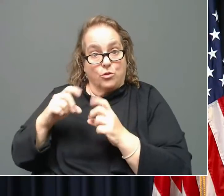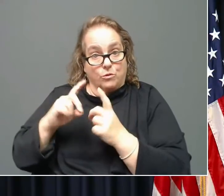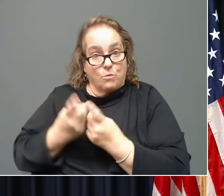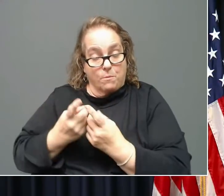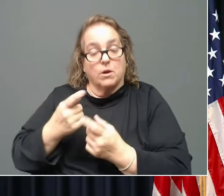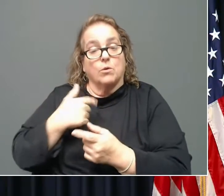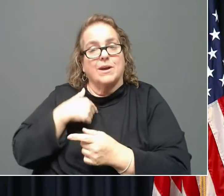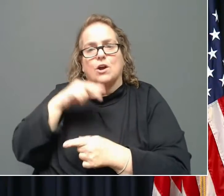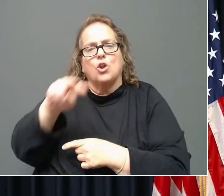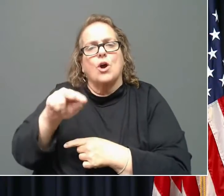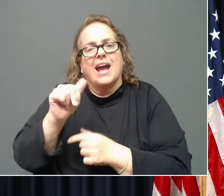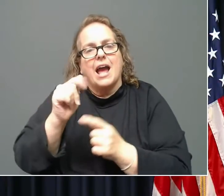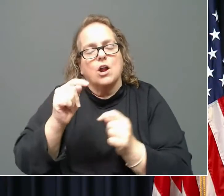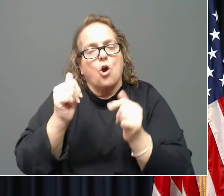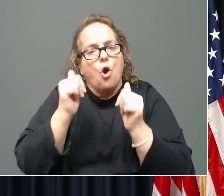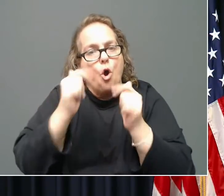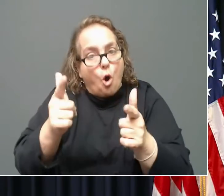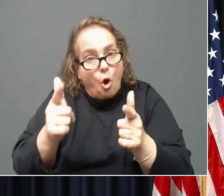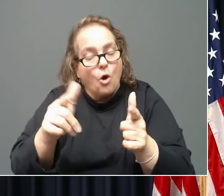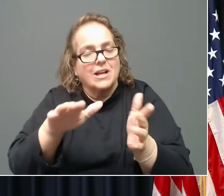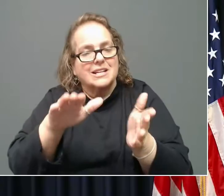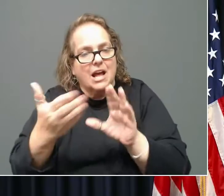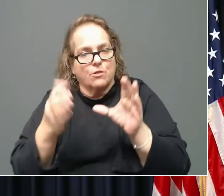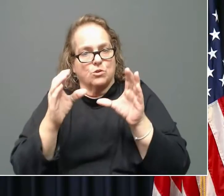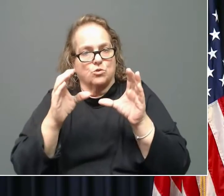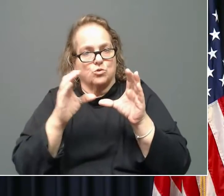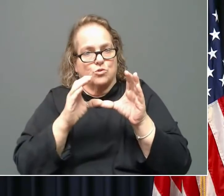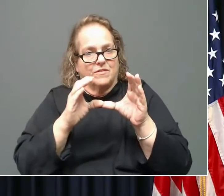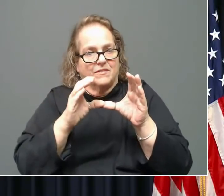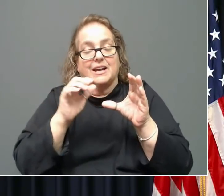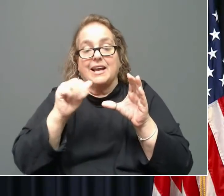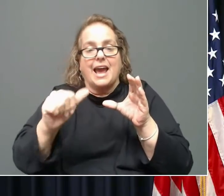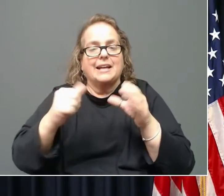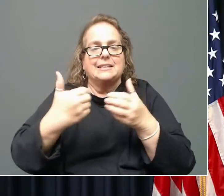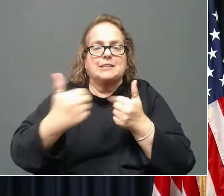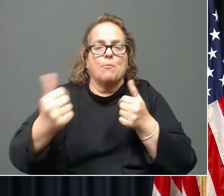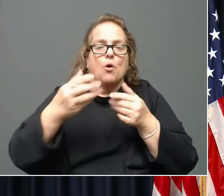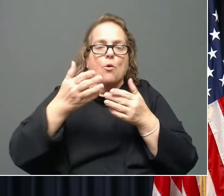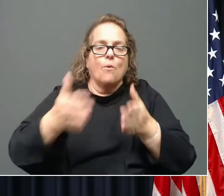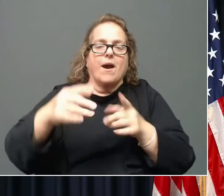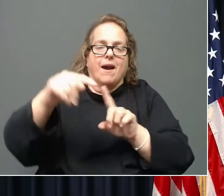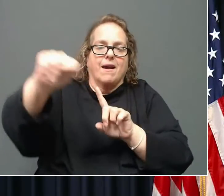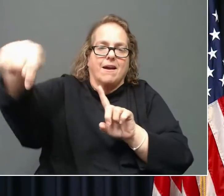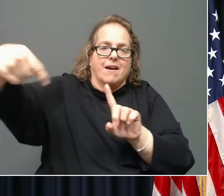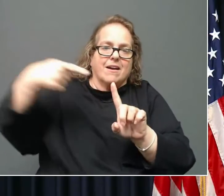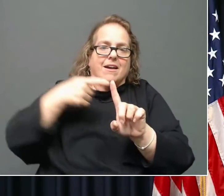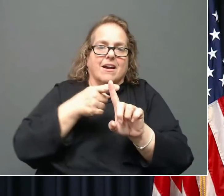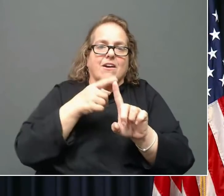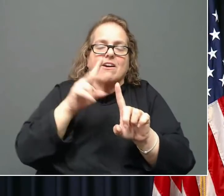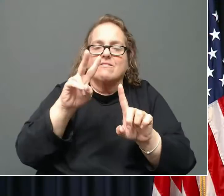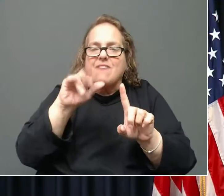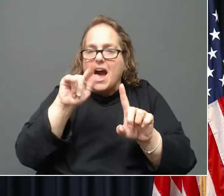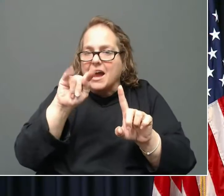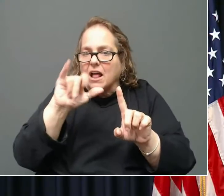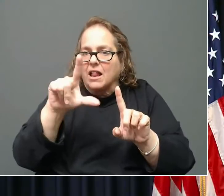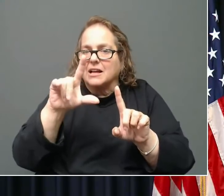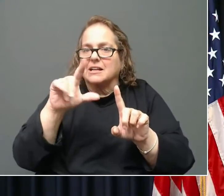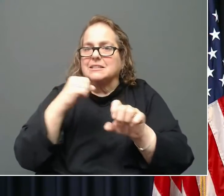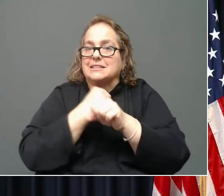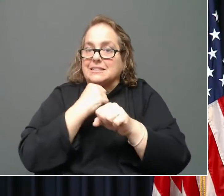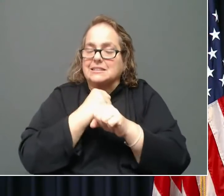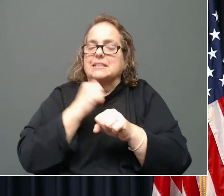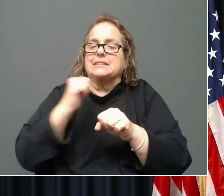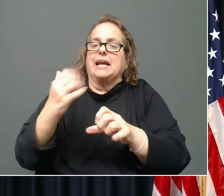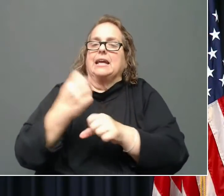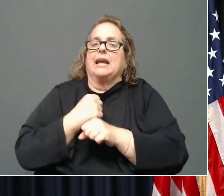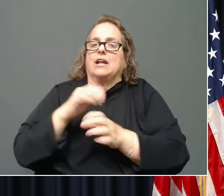every death certificate, which can come in from a separate way through vital statistics. And if it listed